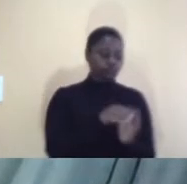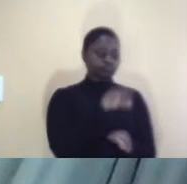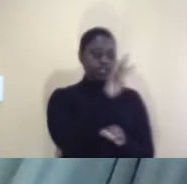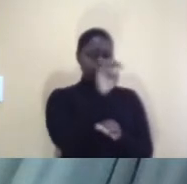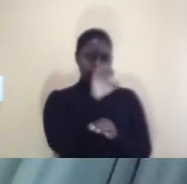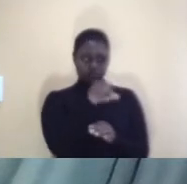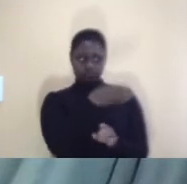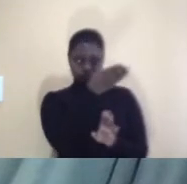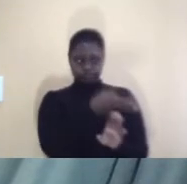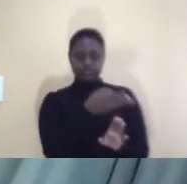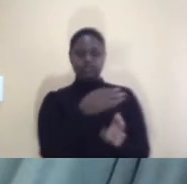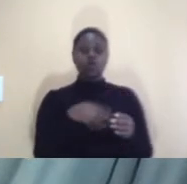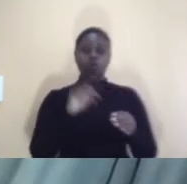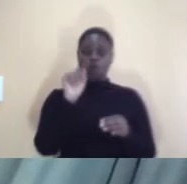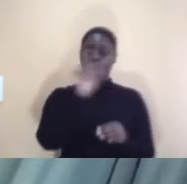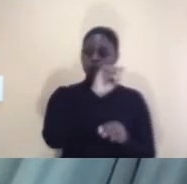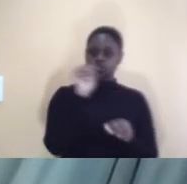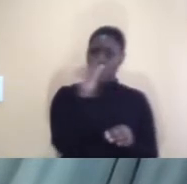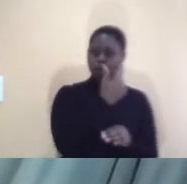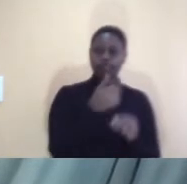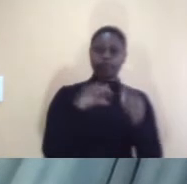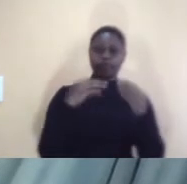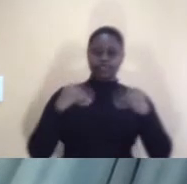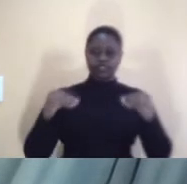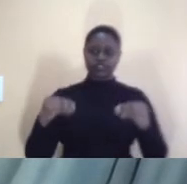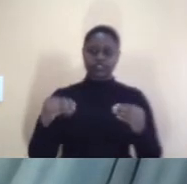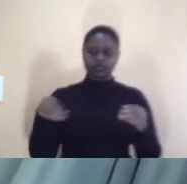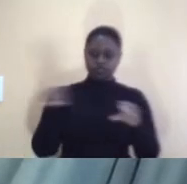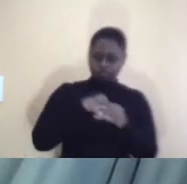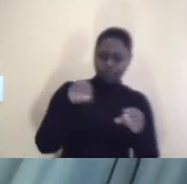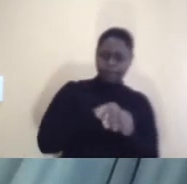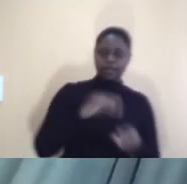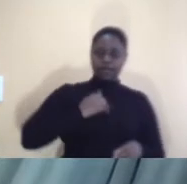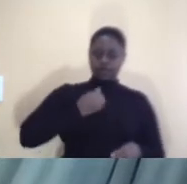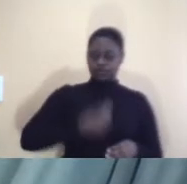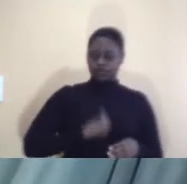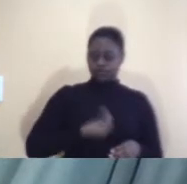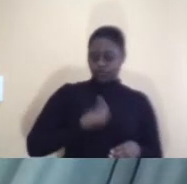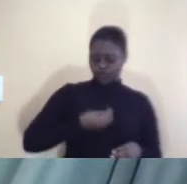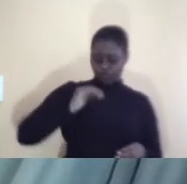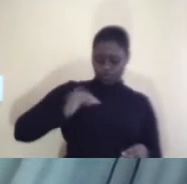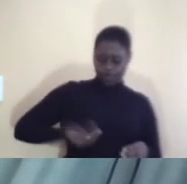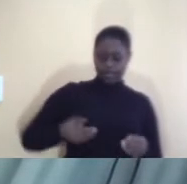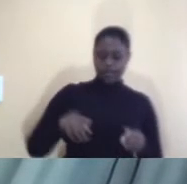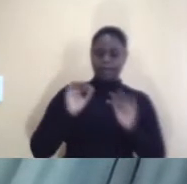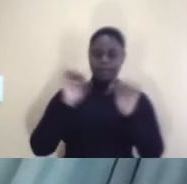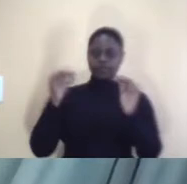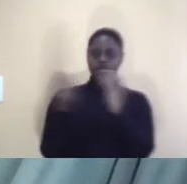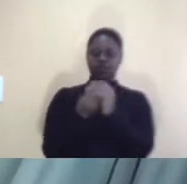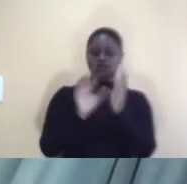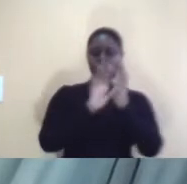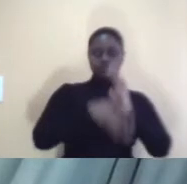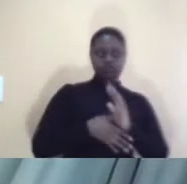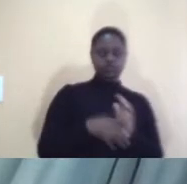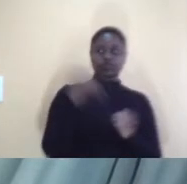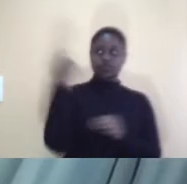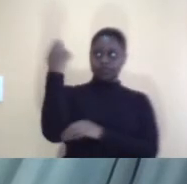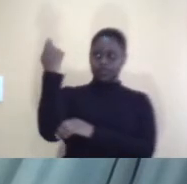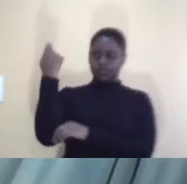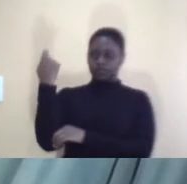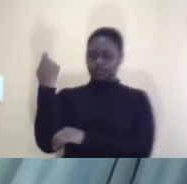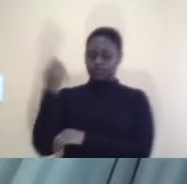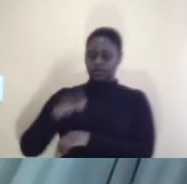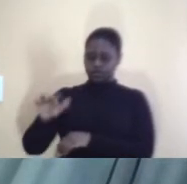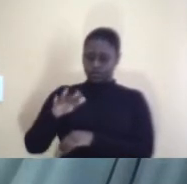that Black-owned businesses, in particular, the youth, women, and people with disabilities, especially in the rural areas, are